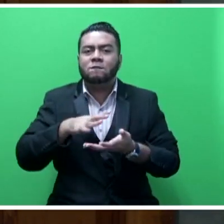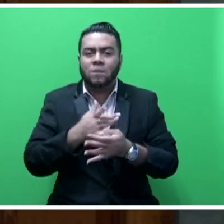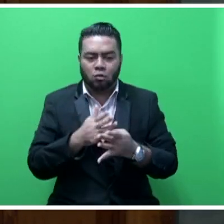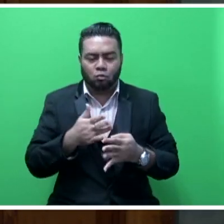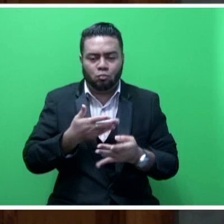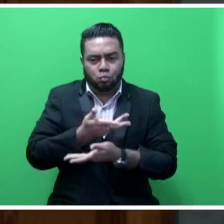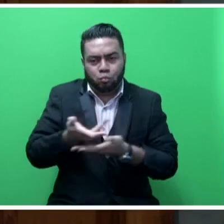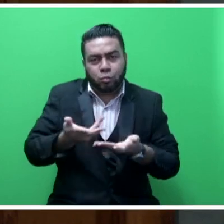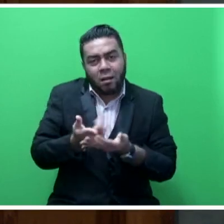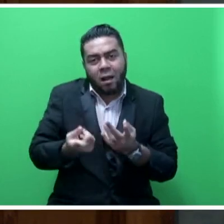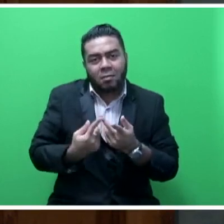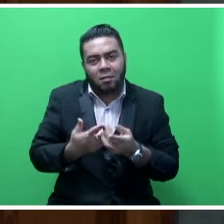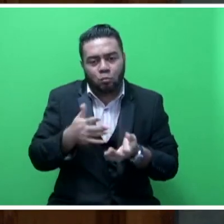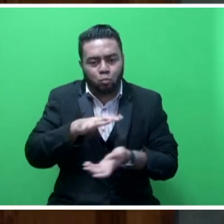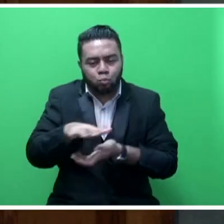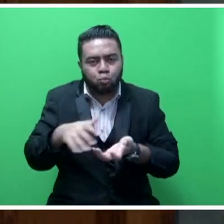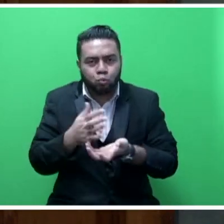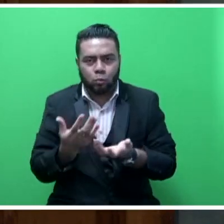interaction will be boosted.